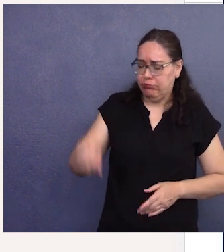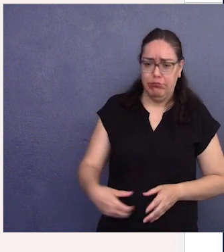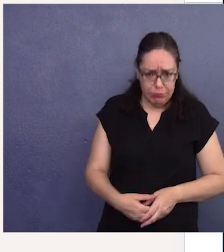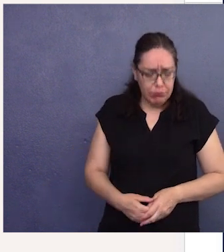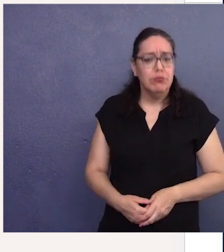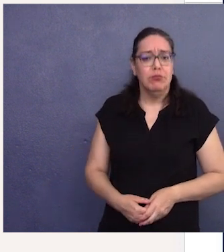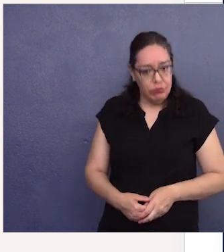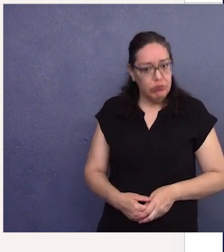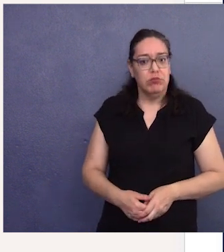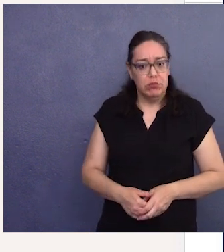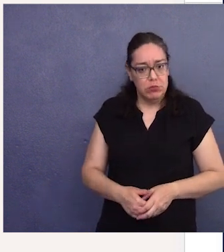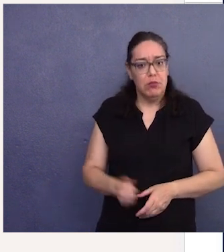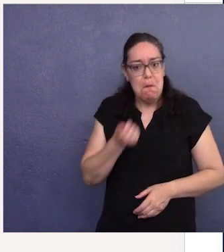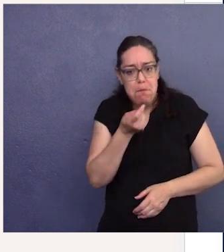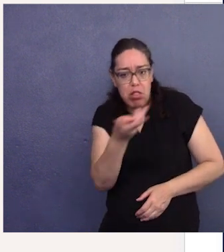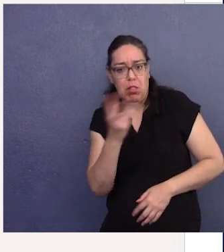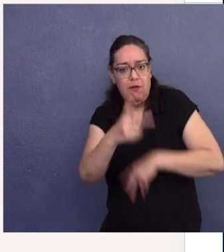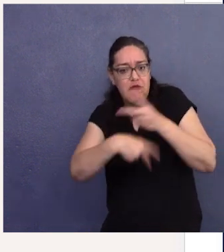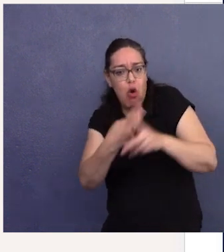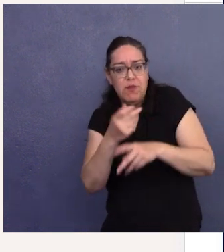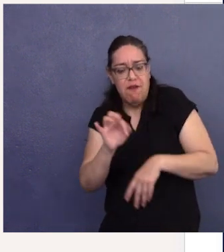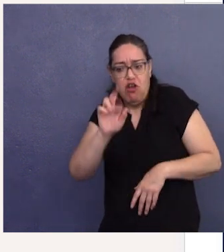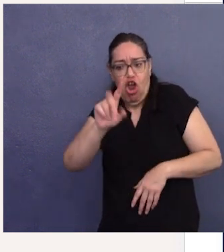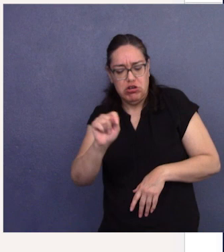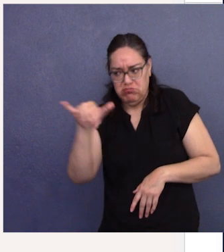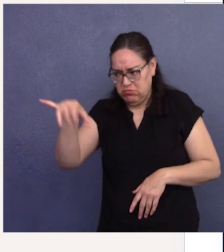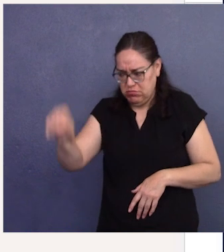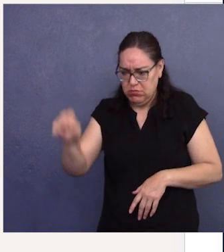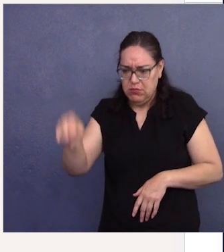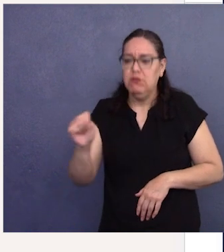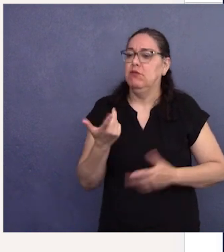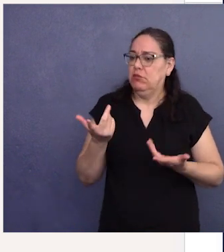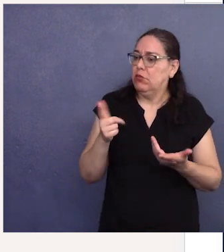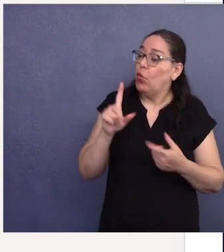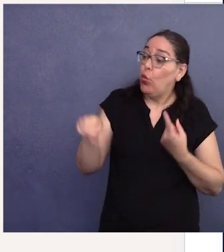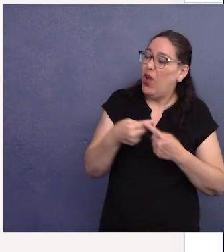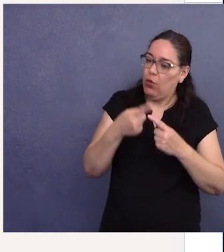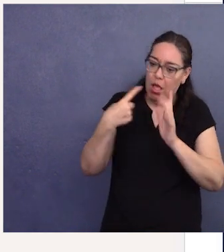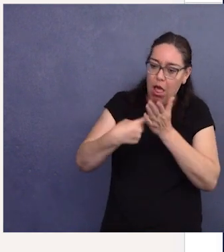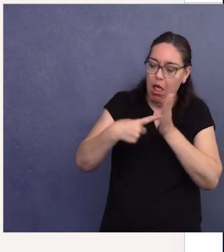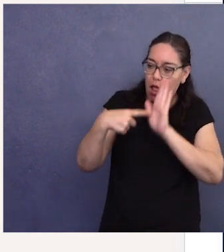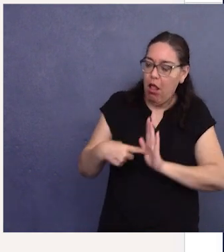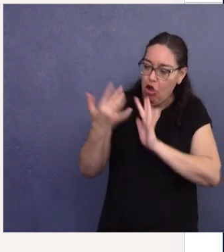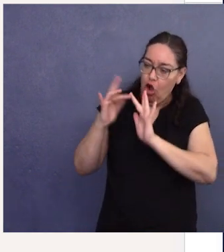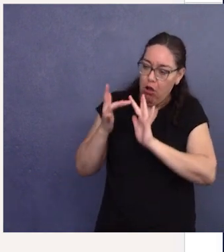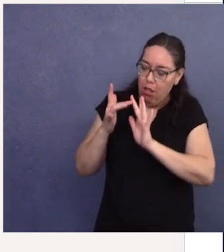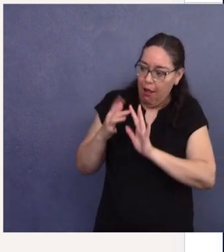Absolutely, you could do that. And when we go into the narrative component of the online application,